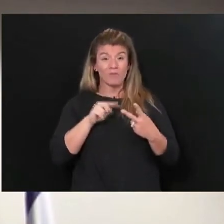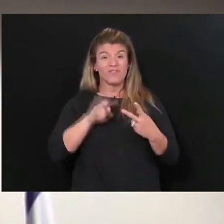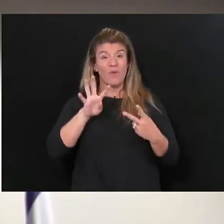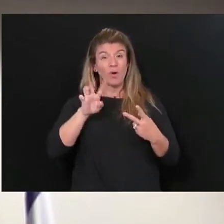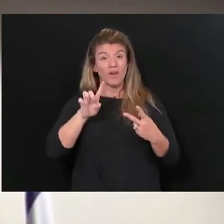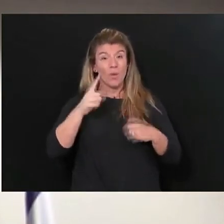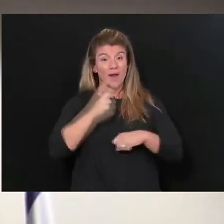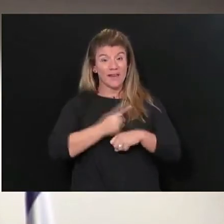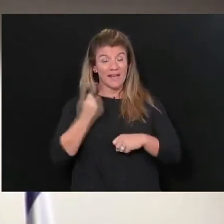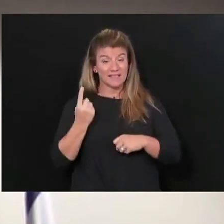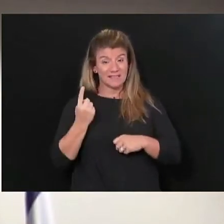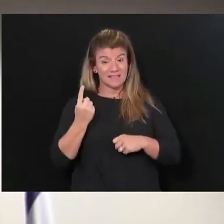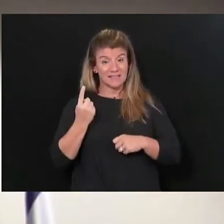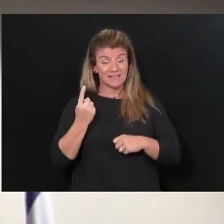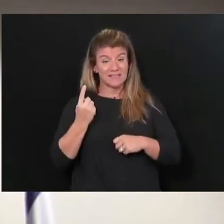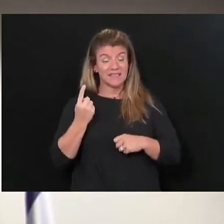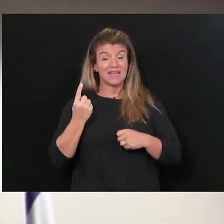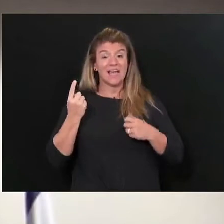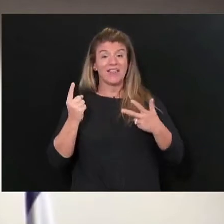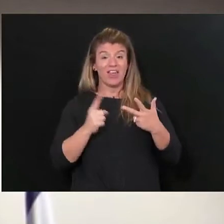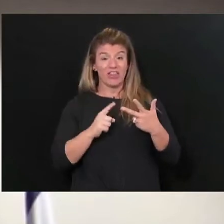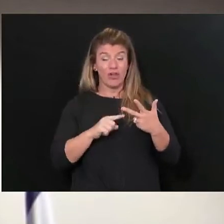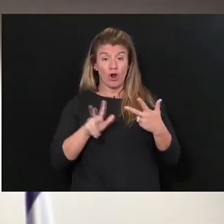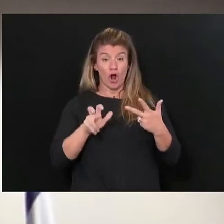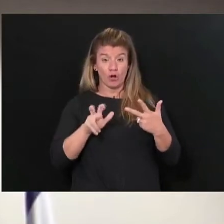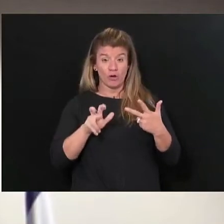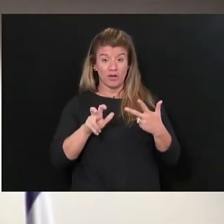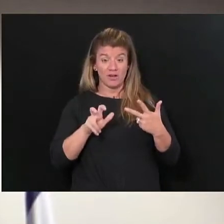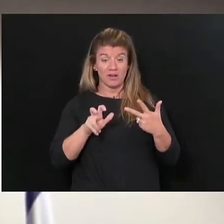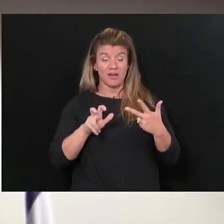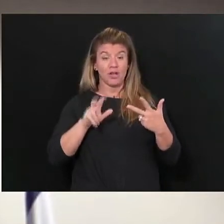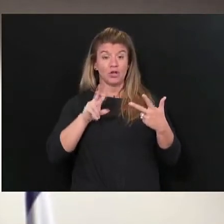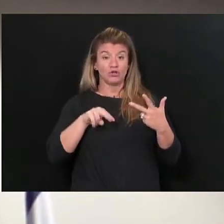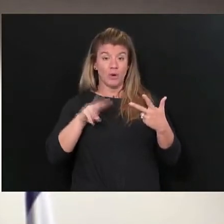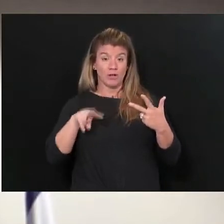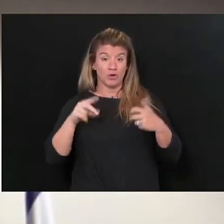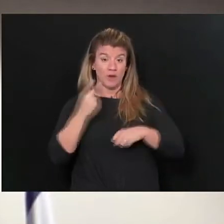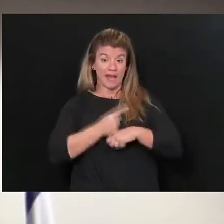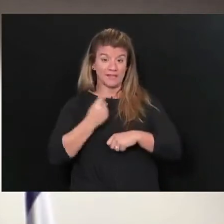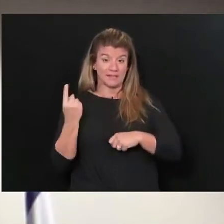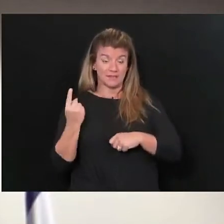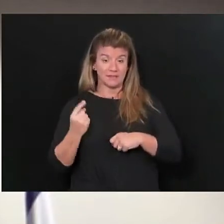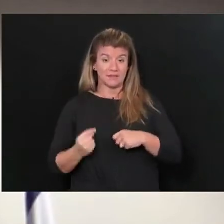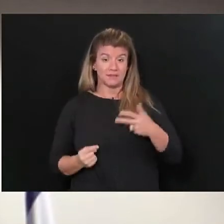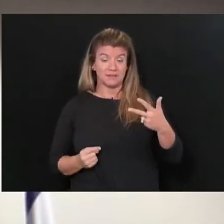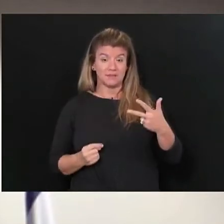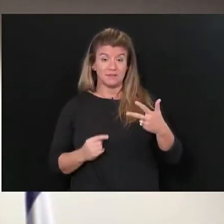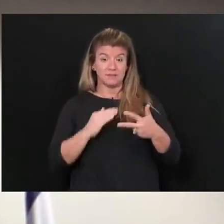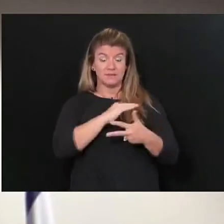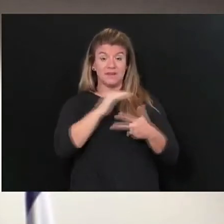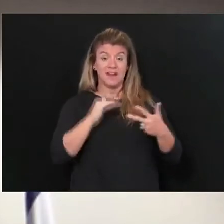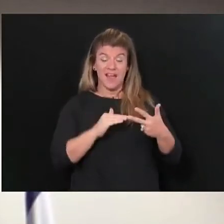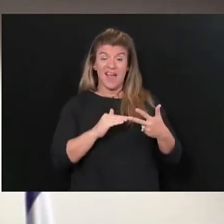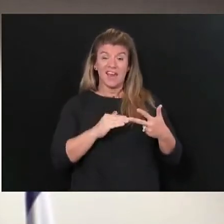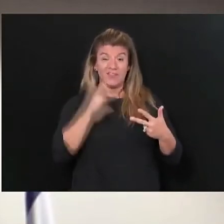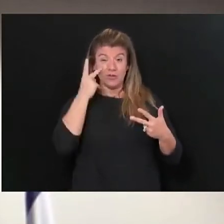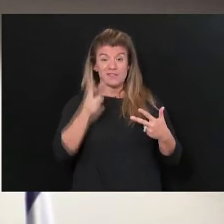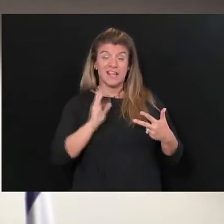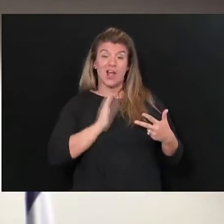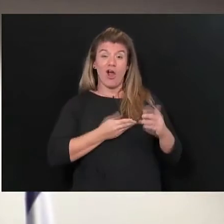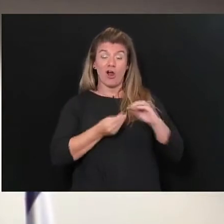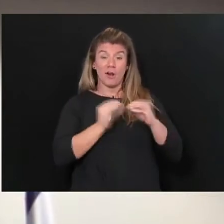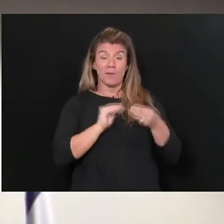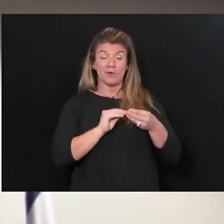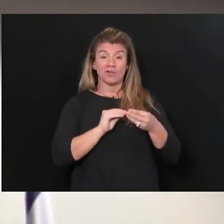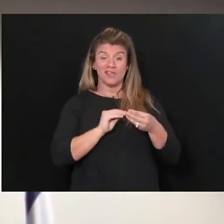days. The third 100, we reached in 22 days. And we are on track right now to